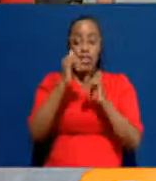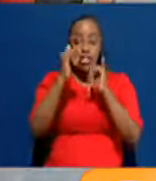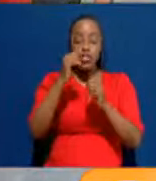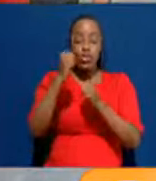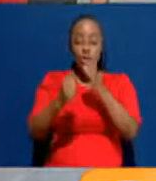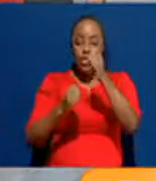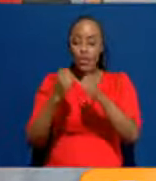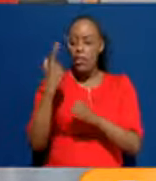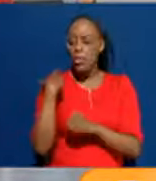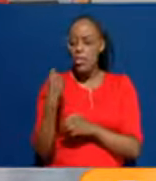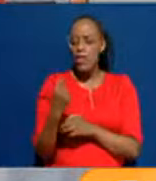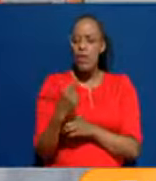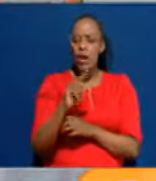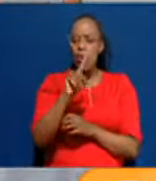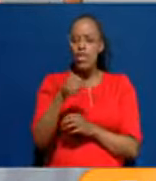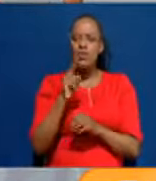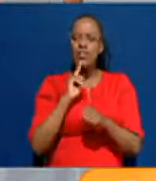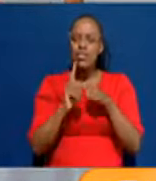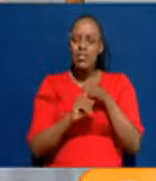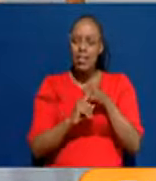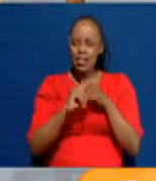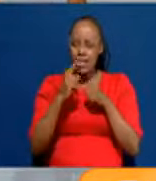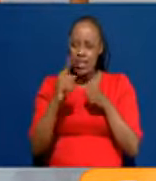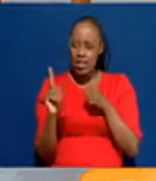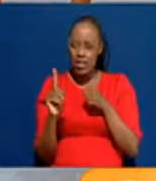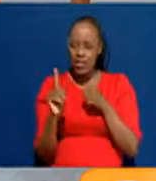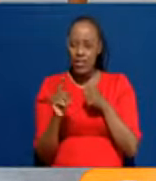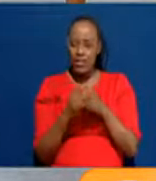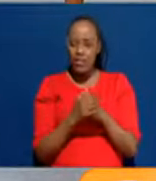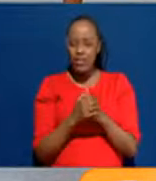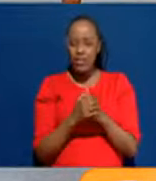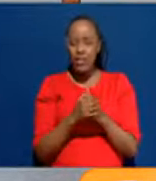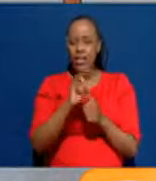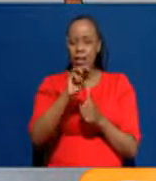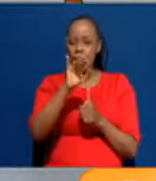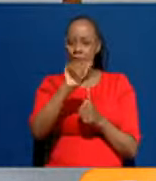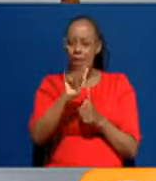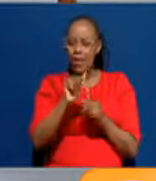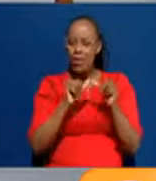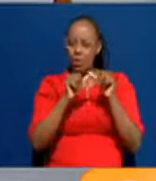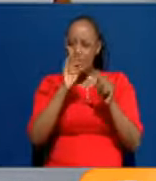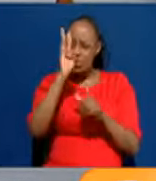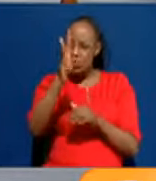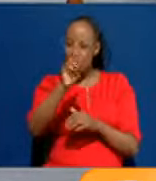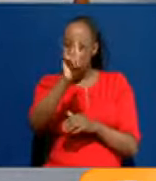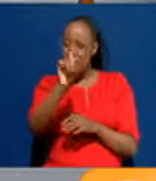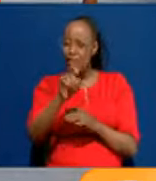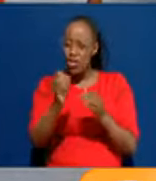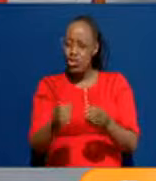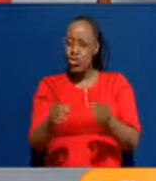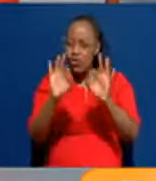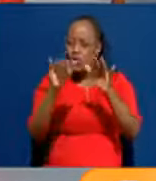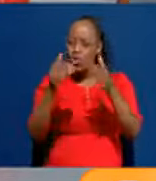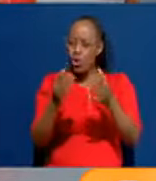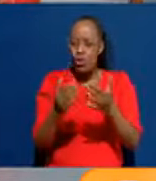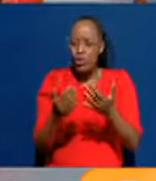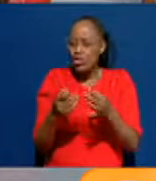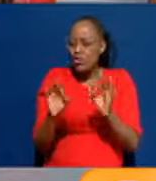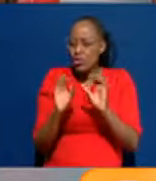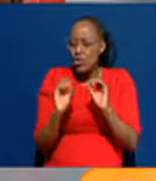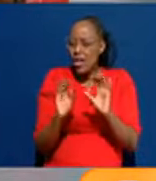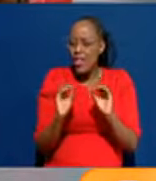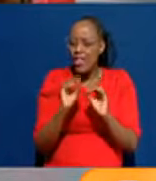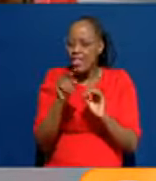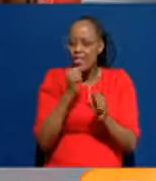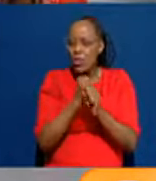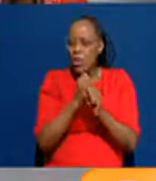that you ran the other day, 1,600 meters is the mile, right? Yes, a mile. Are you going to continue that? Is that official or it's unofficial? How does